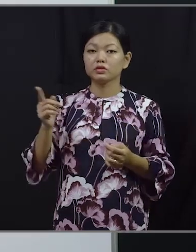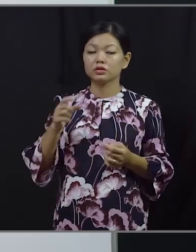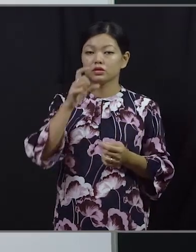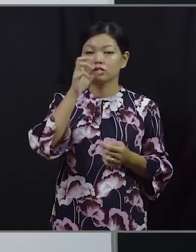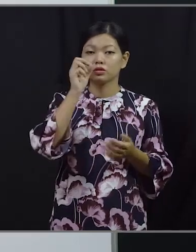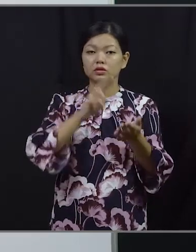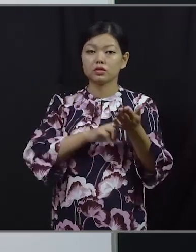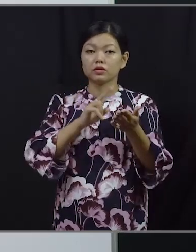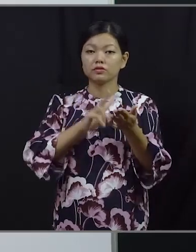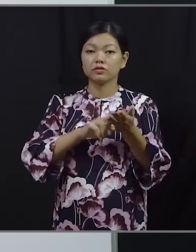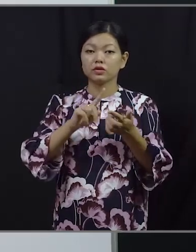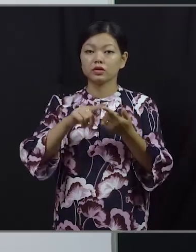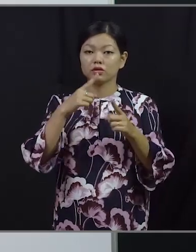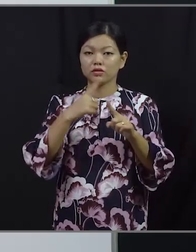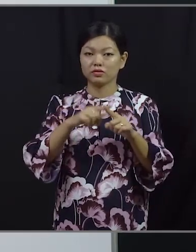okay, so let